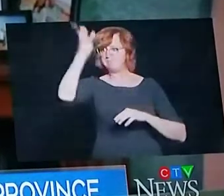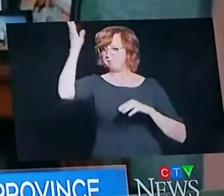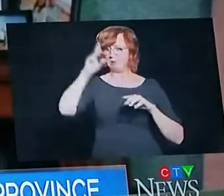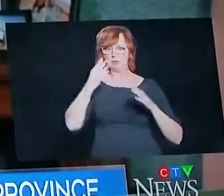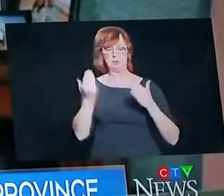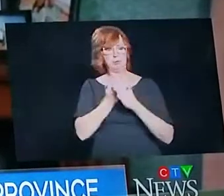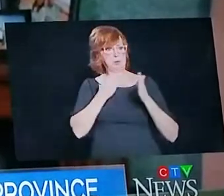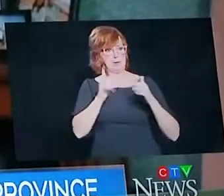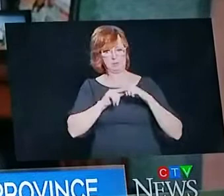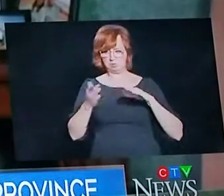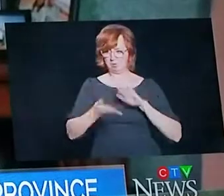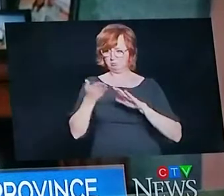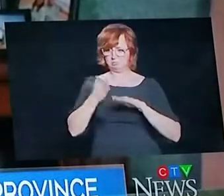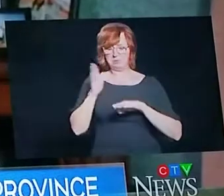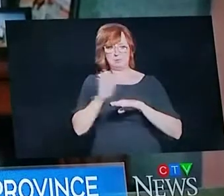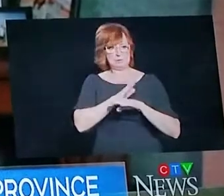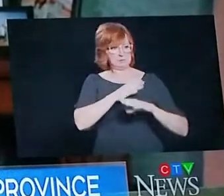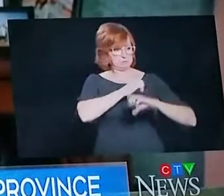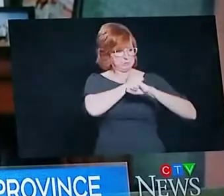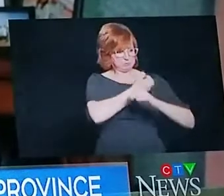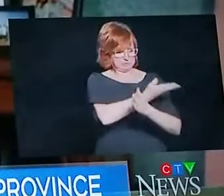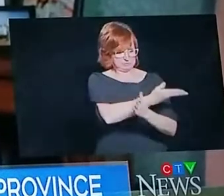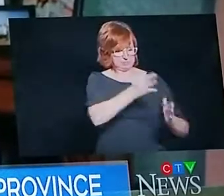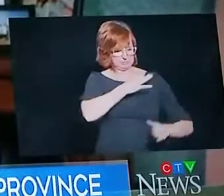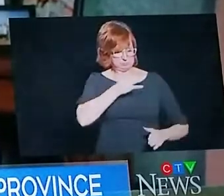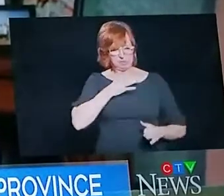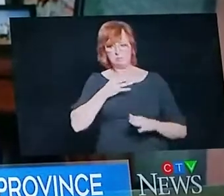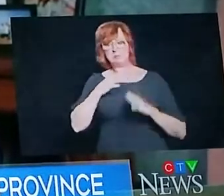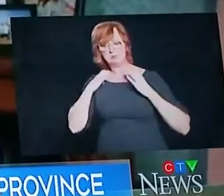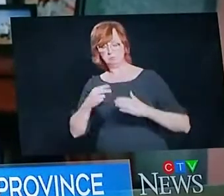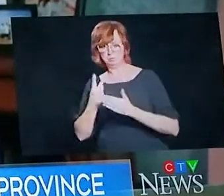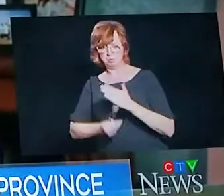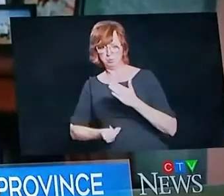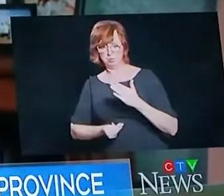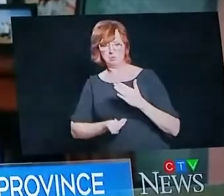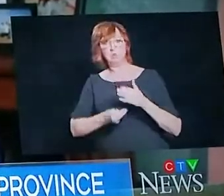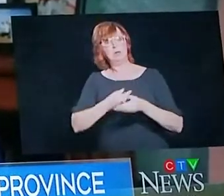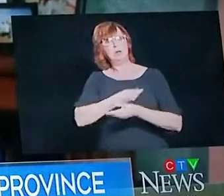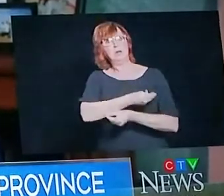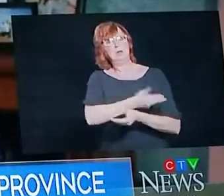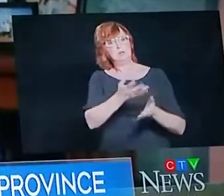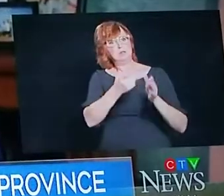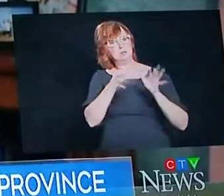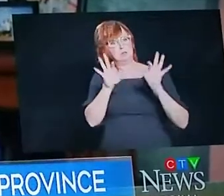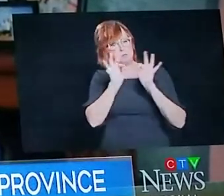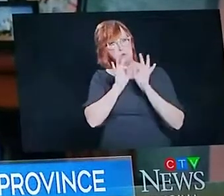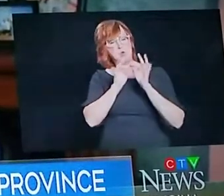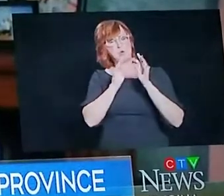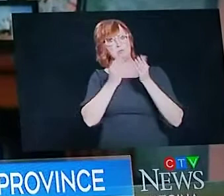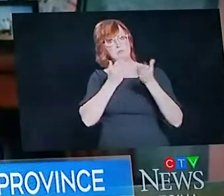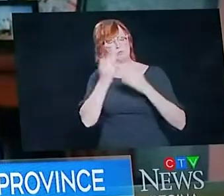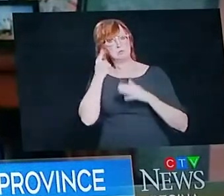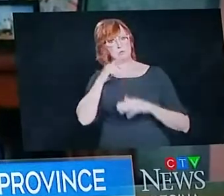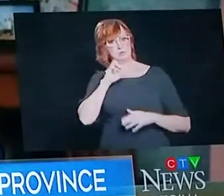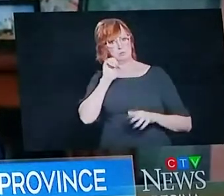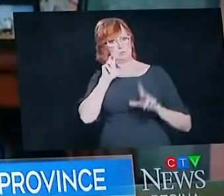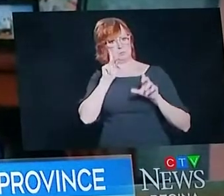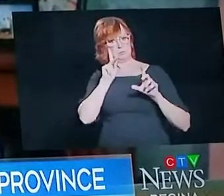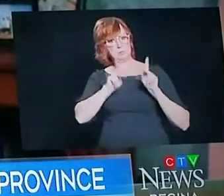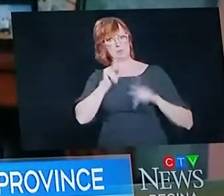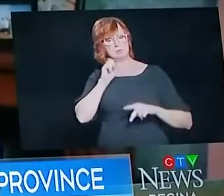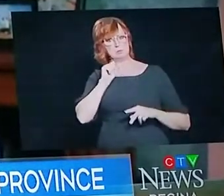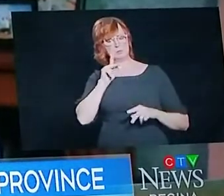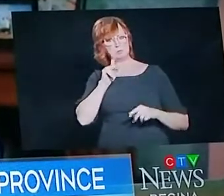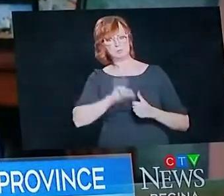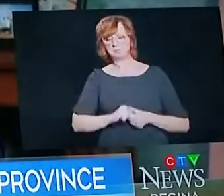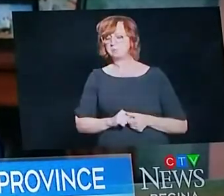still providing an essential service to the Saskatchewan people. We learned about physical distancing,